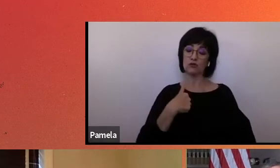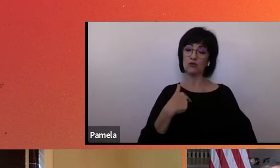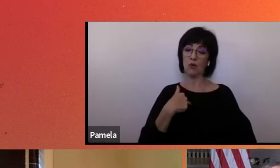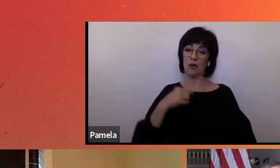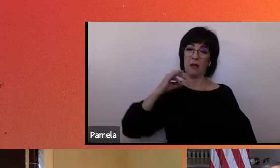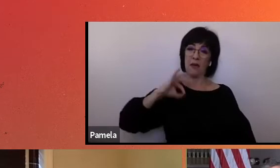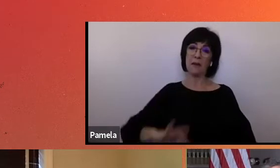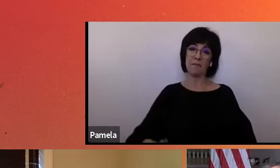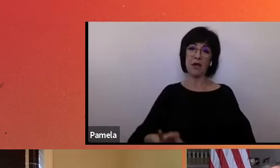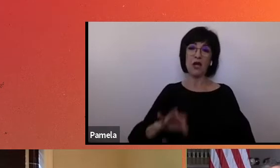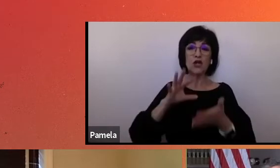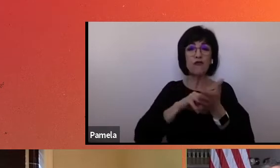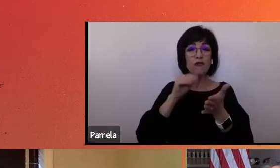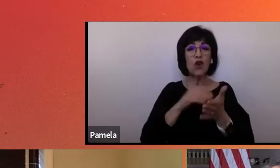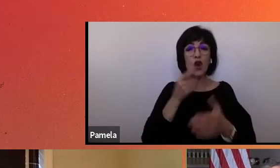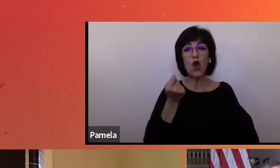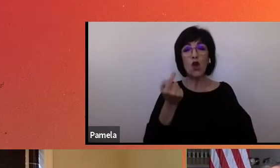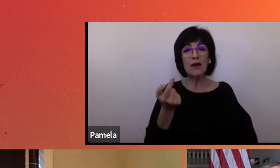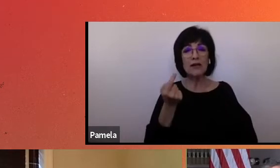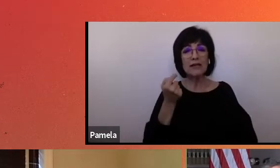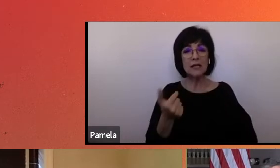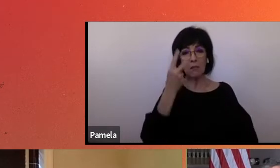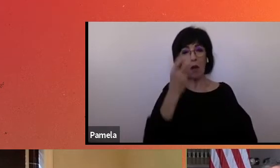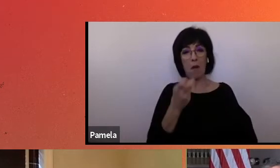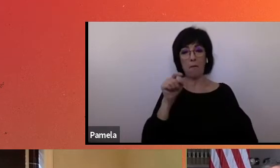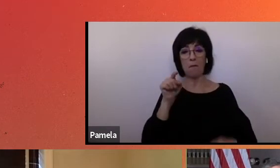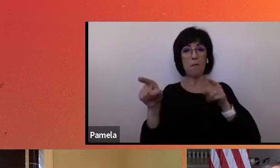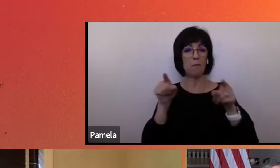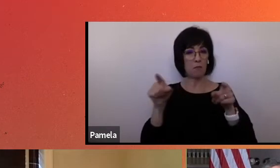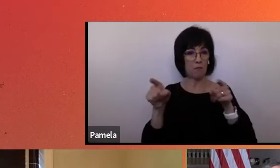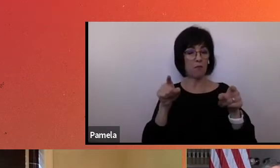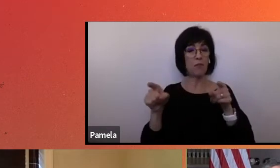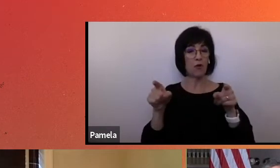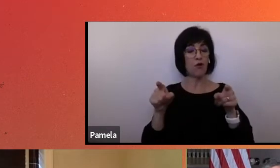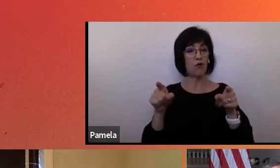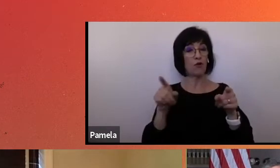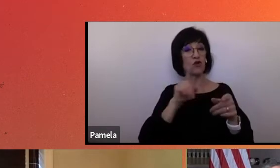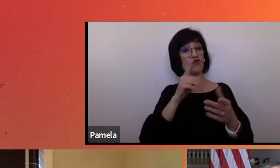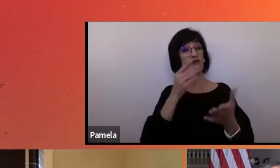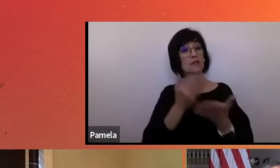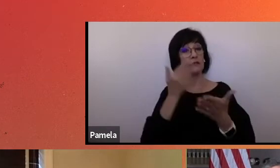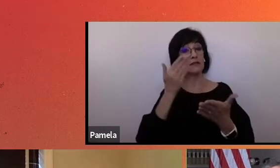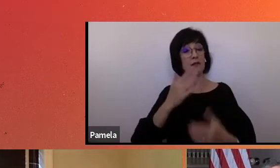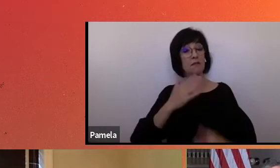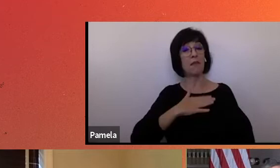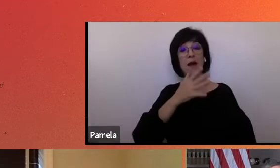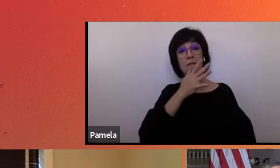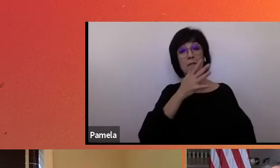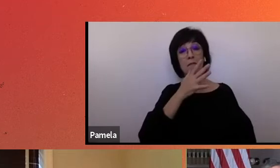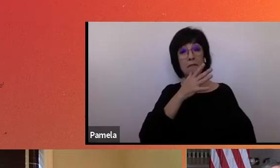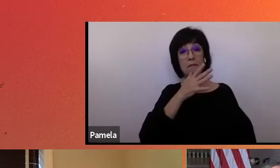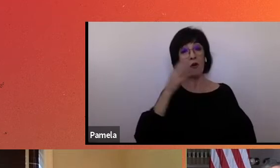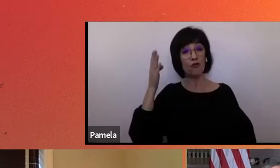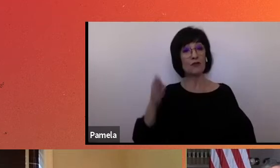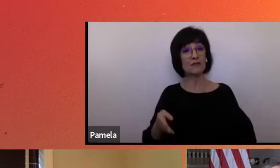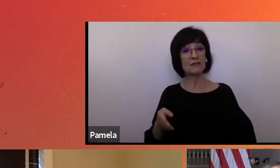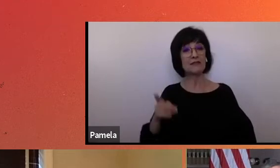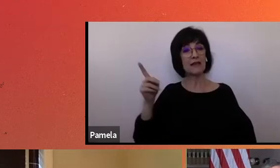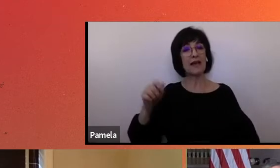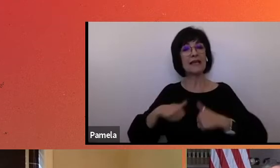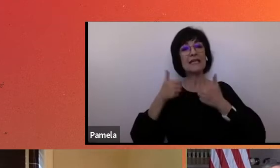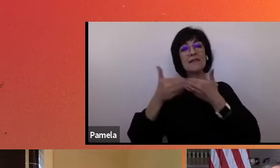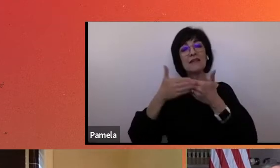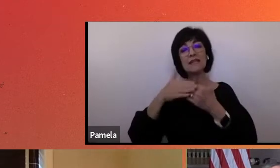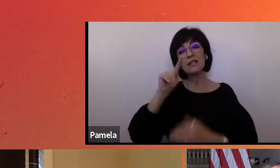both sides. As a matter of fact, my mother's family, the Scots, lived out near Thompsonville, and